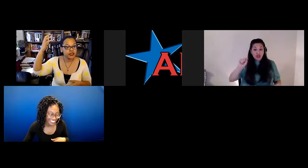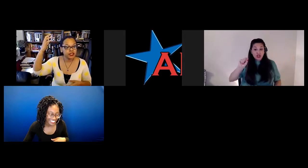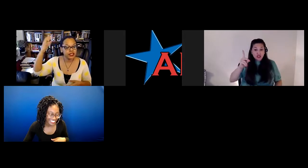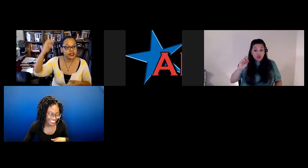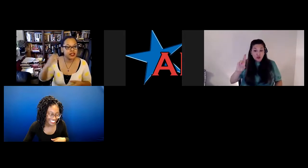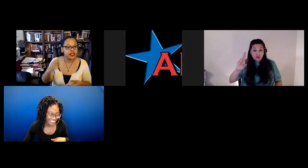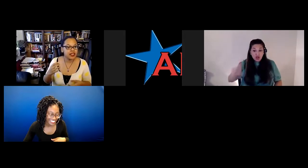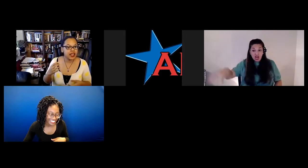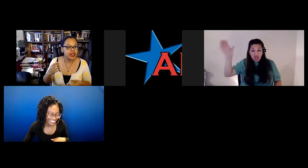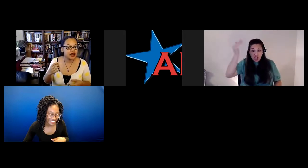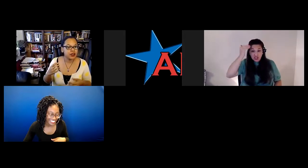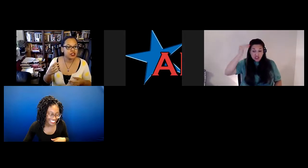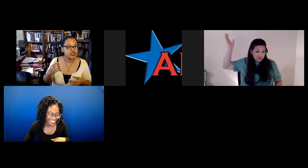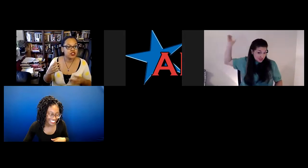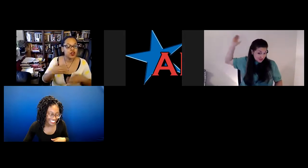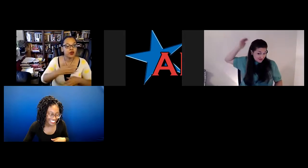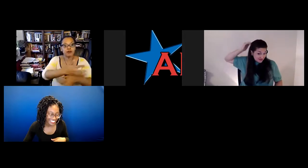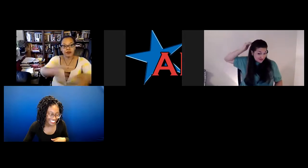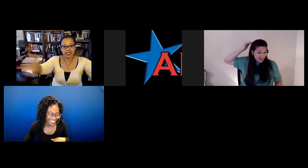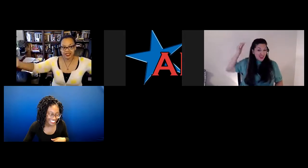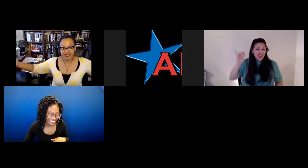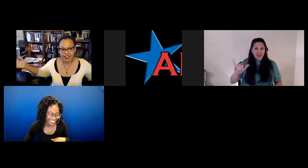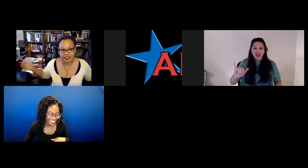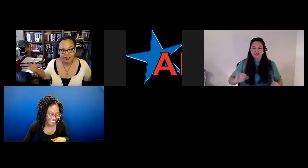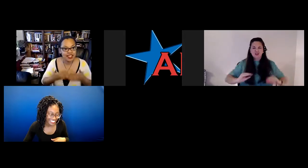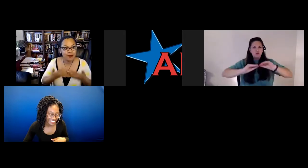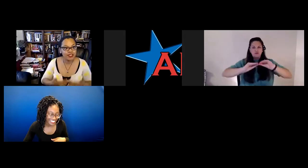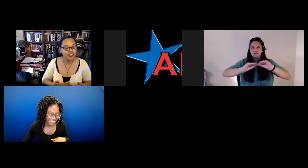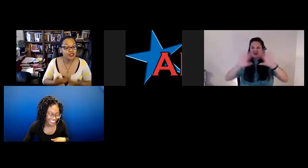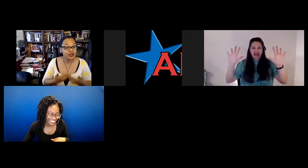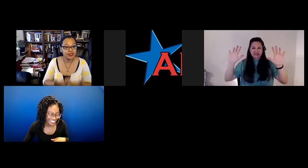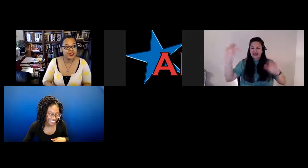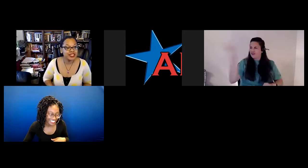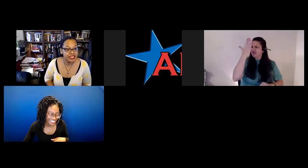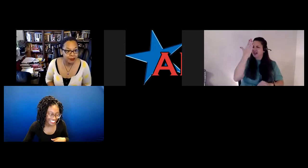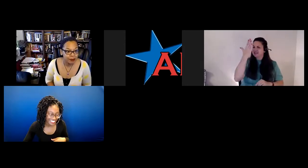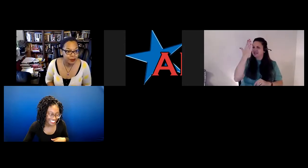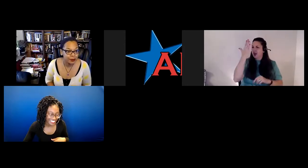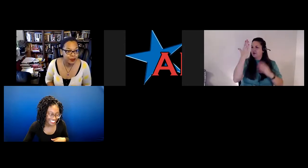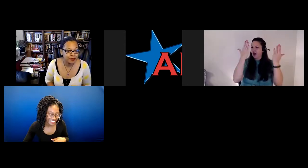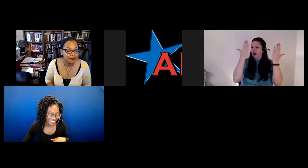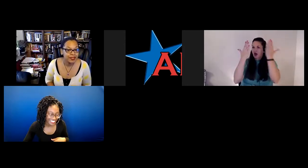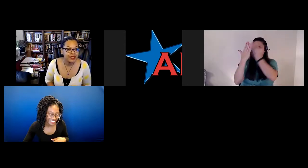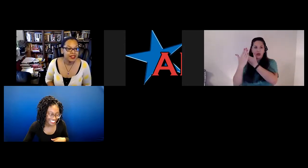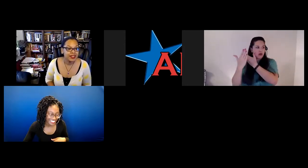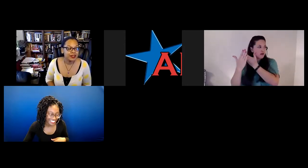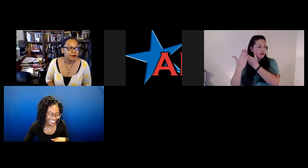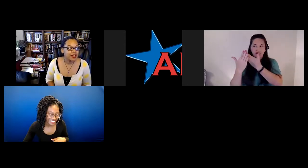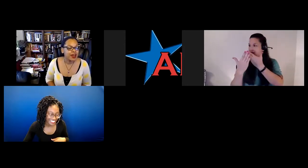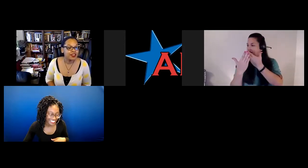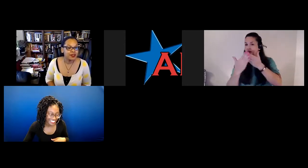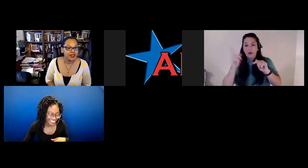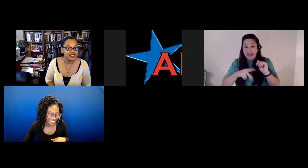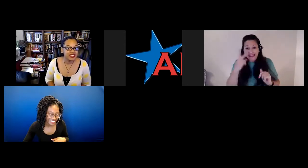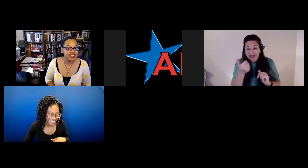those things that are so blatant and in our face that we just don't see them anymore.